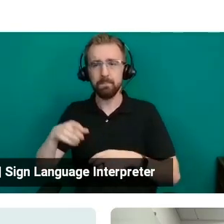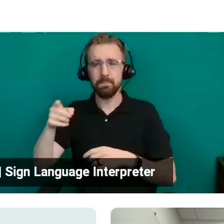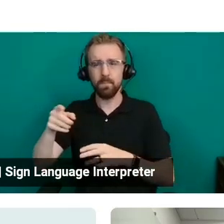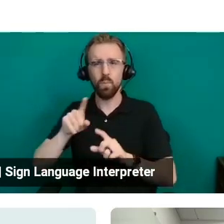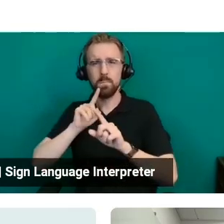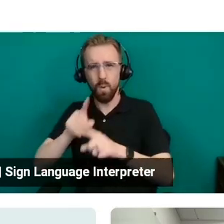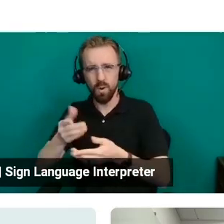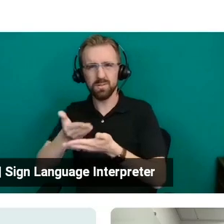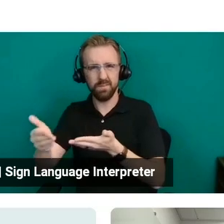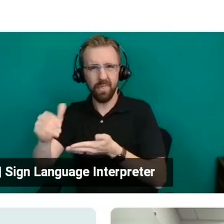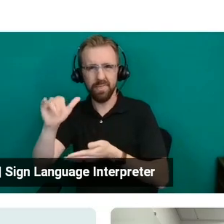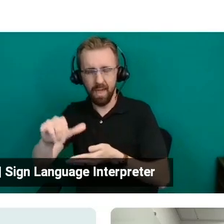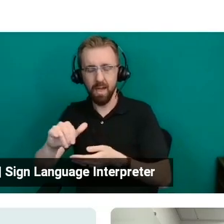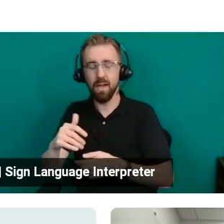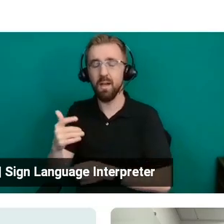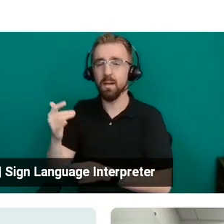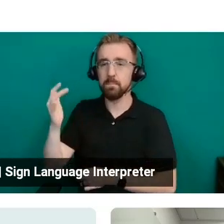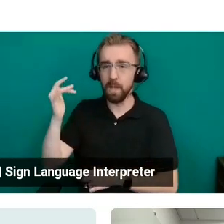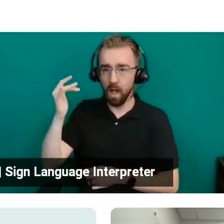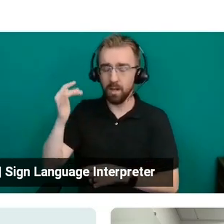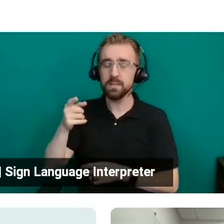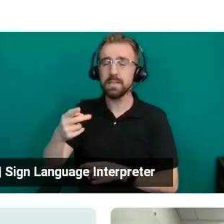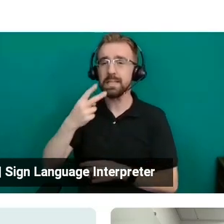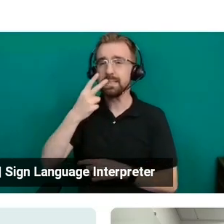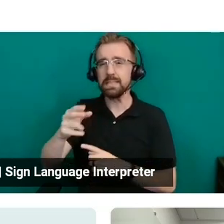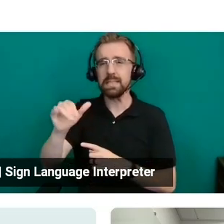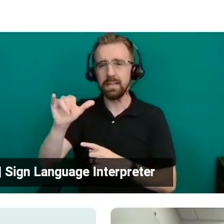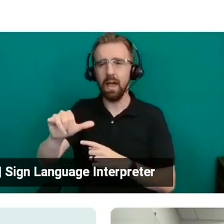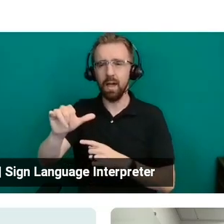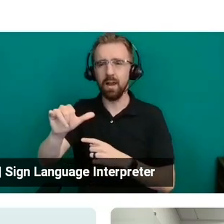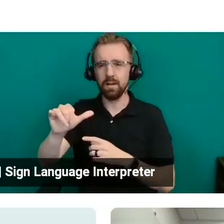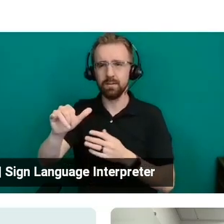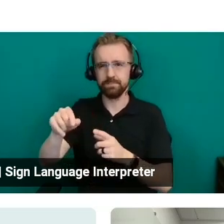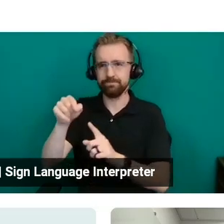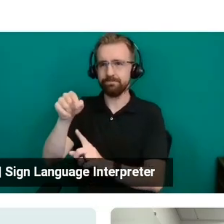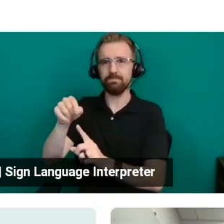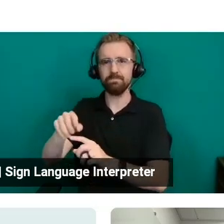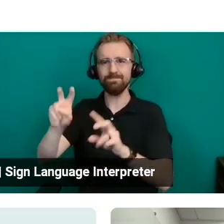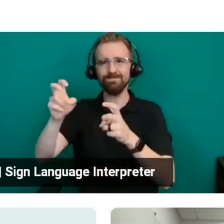stuff like that as well, because they see that that is the